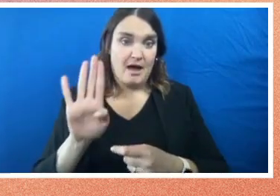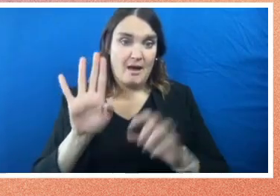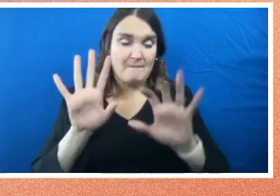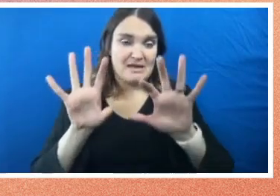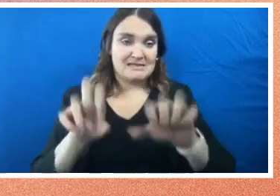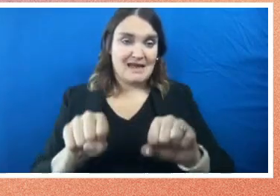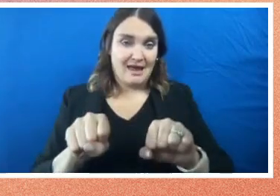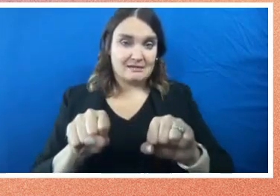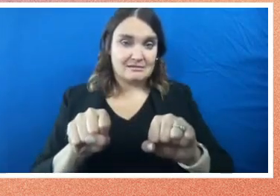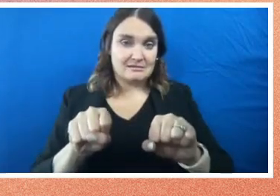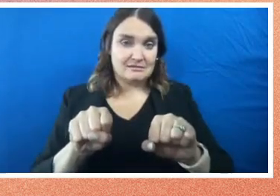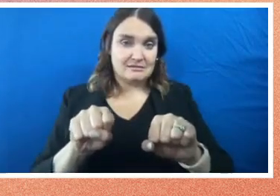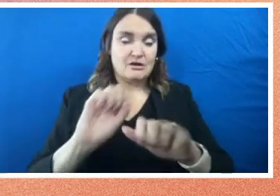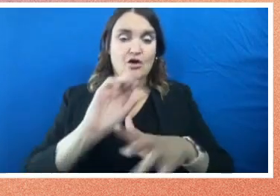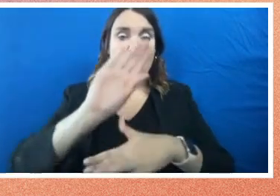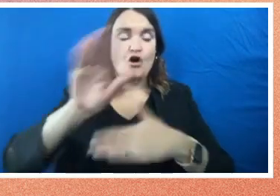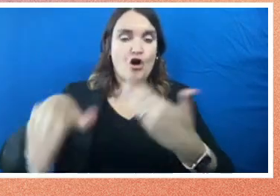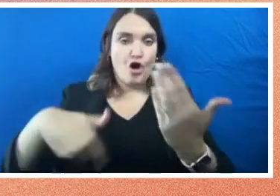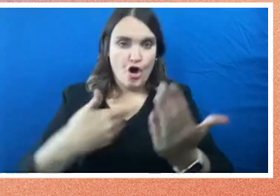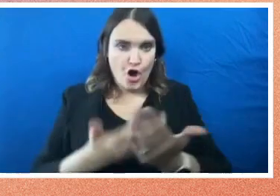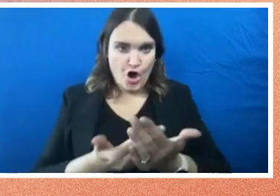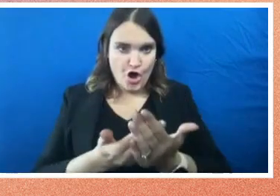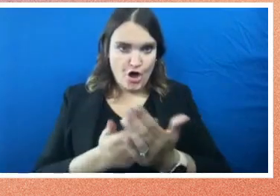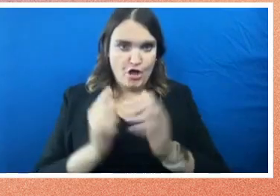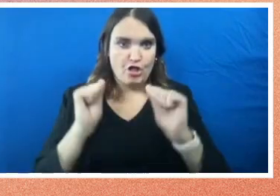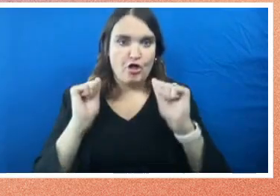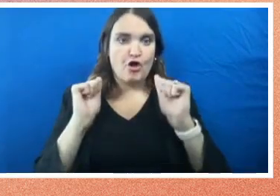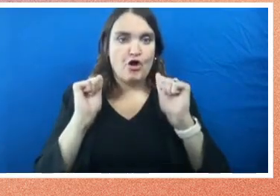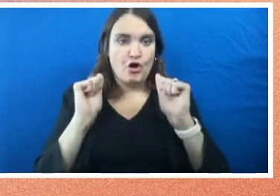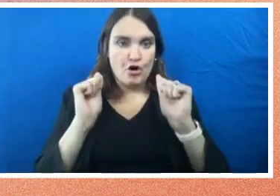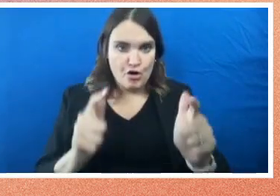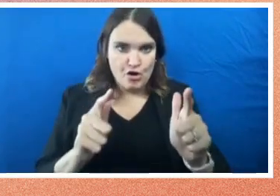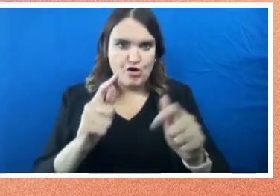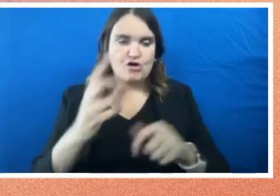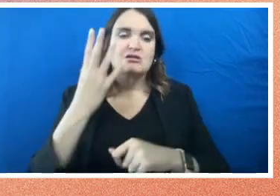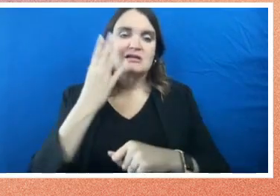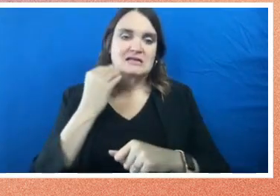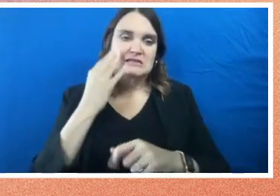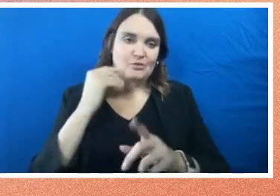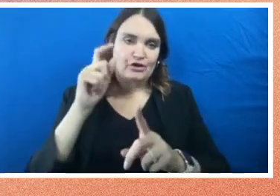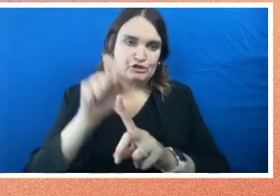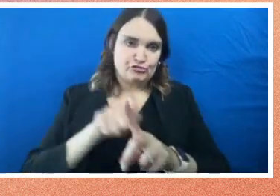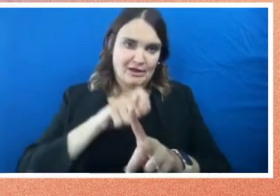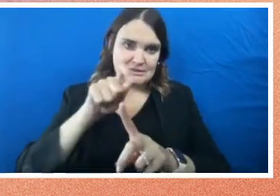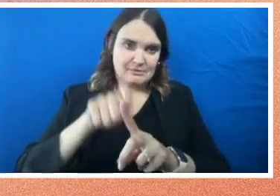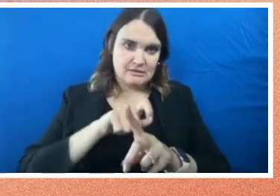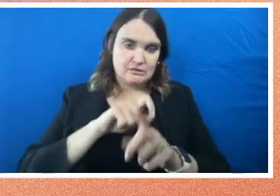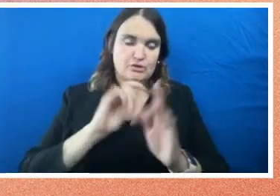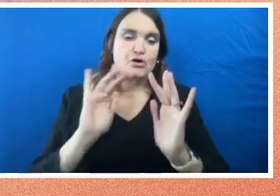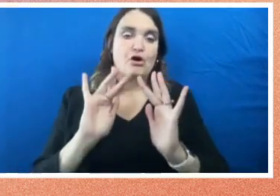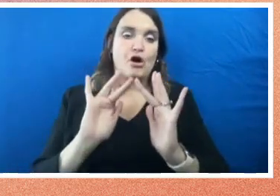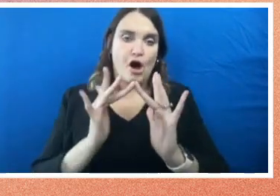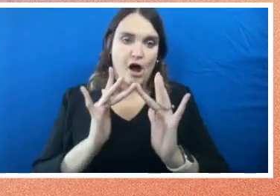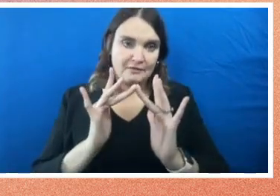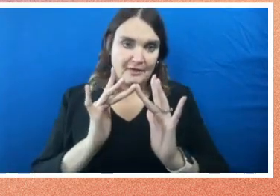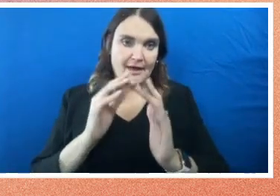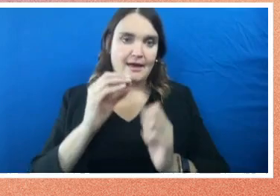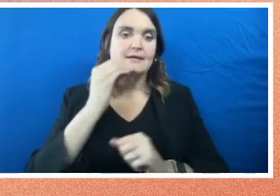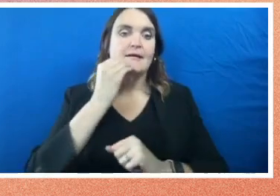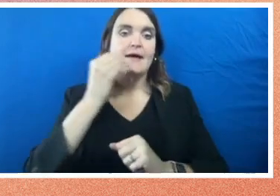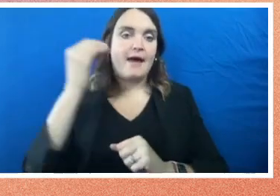All have experienced harassment online, at home, and wherever they